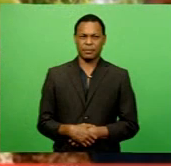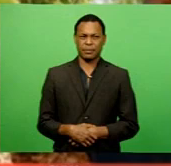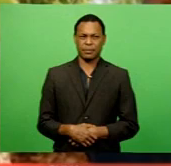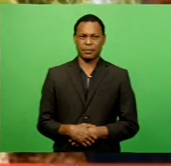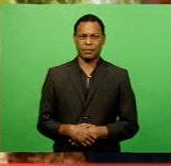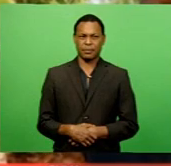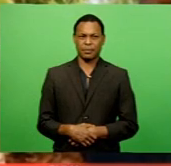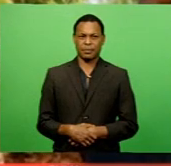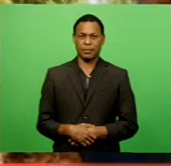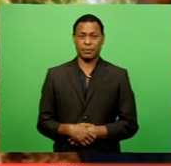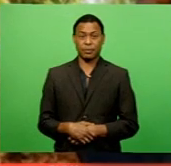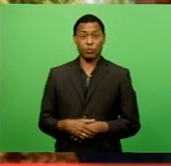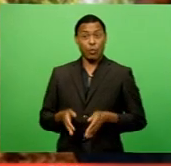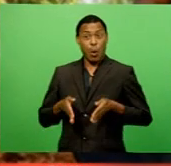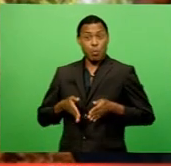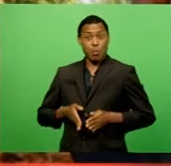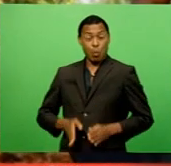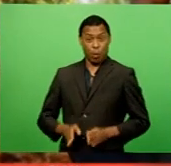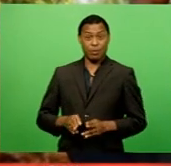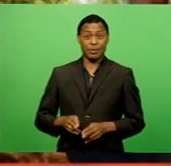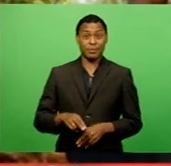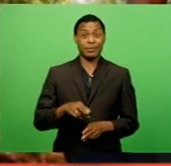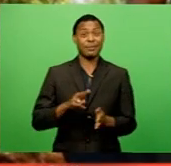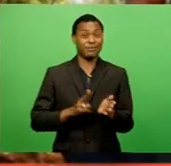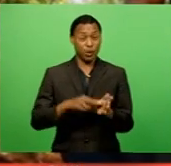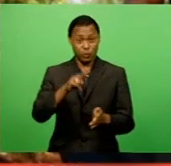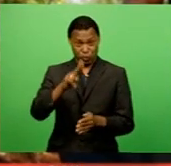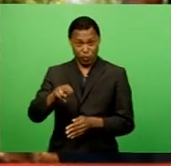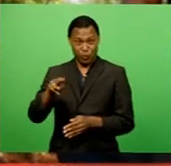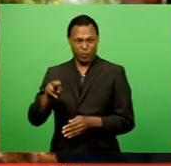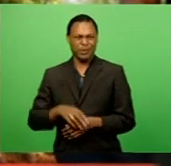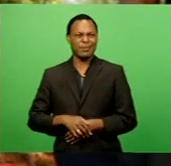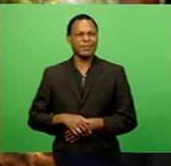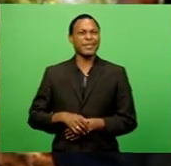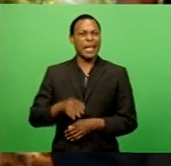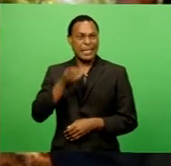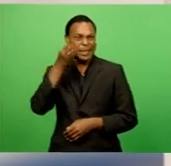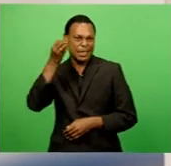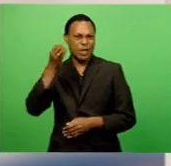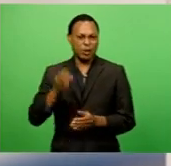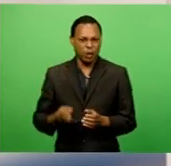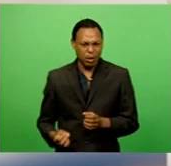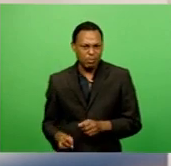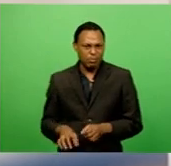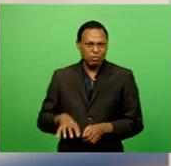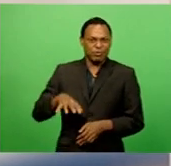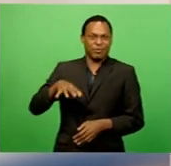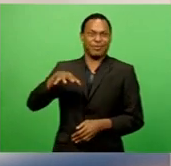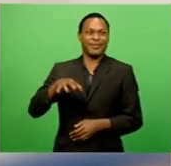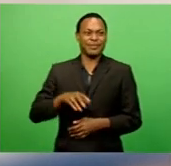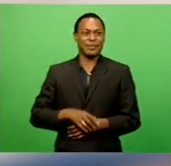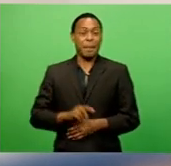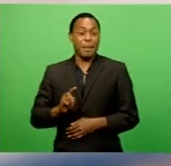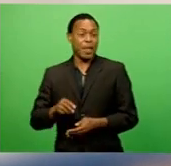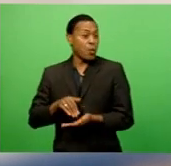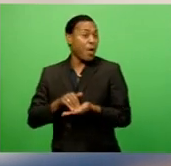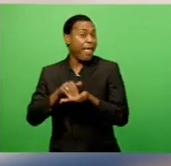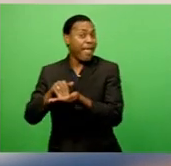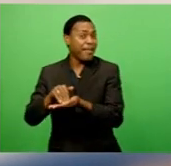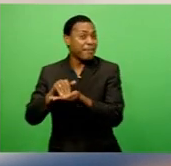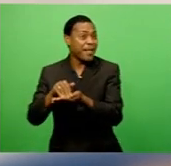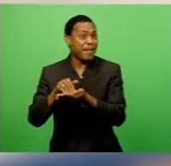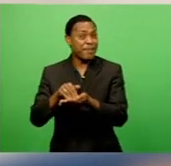Born in Nosori and brought up in Singatoka, Matthias never dreamt of coordinating ground activities and helping vulnerable Fijians.